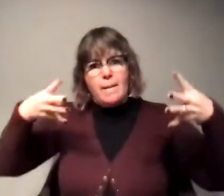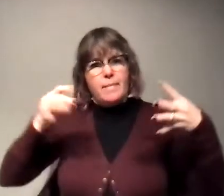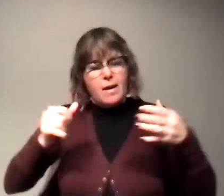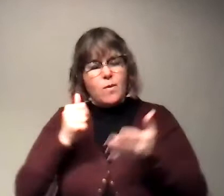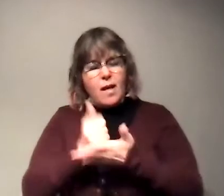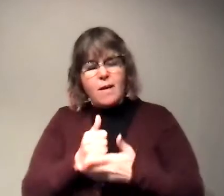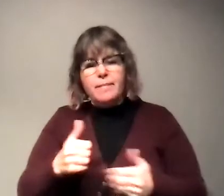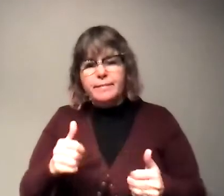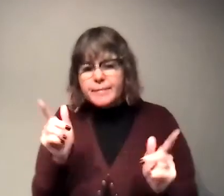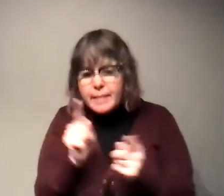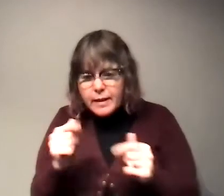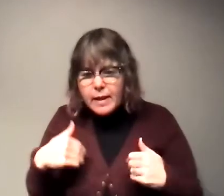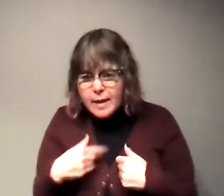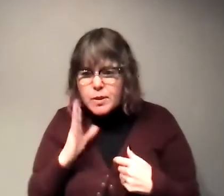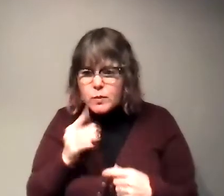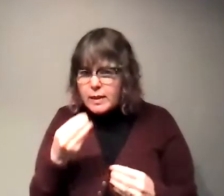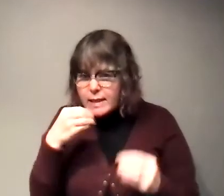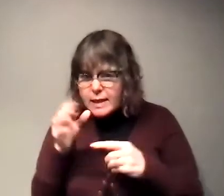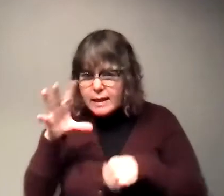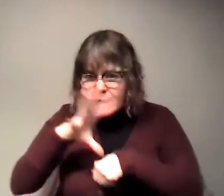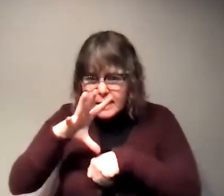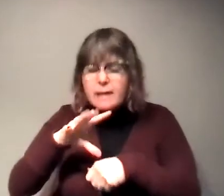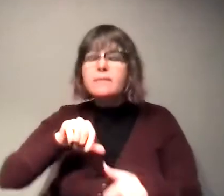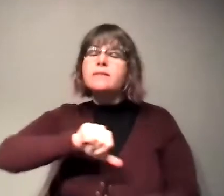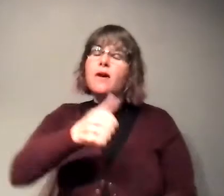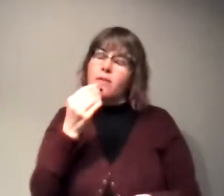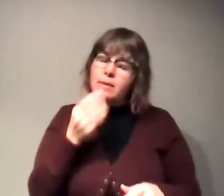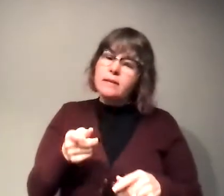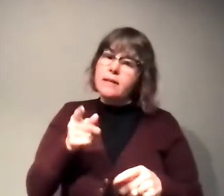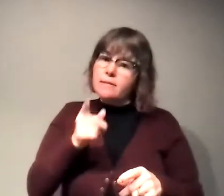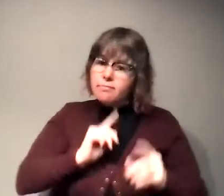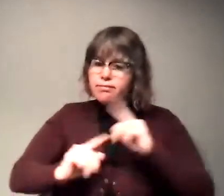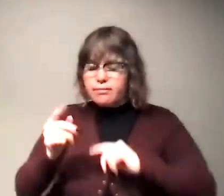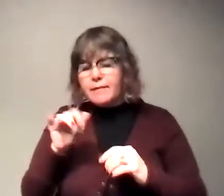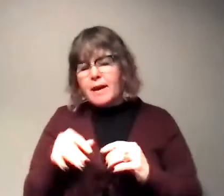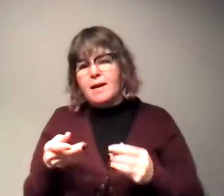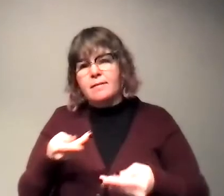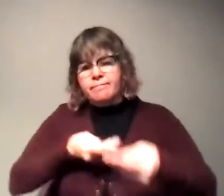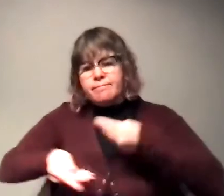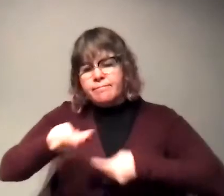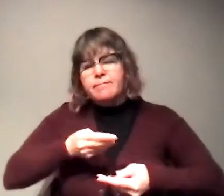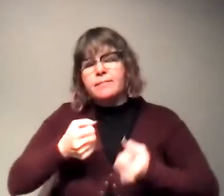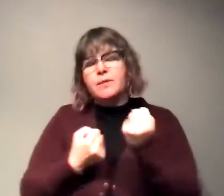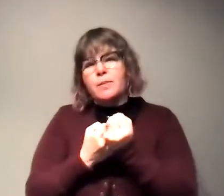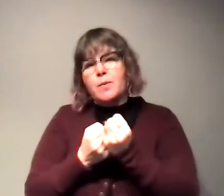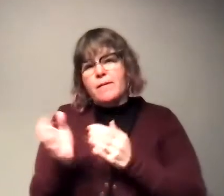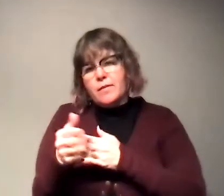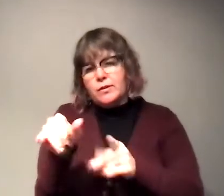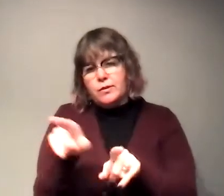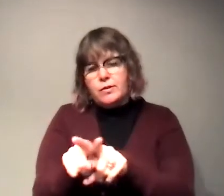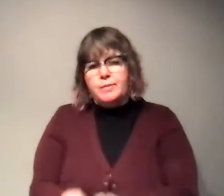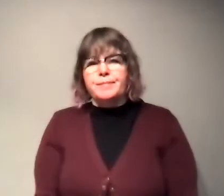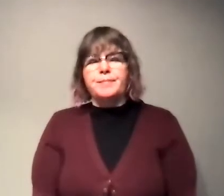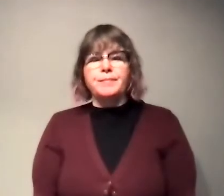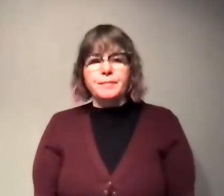stream will end up eating those leaves, and then other critters will eat them. And that helps actually support the fish too, and just the health of the ecosystem